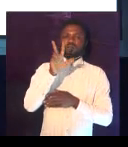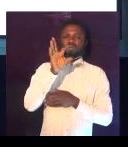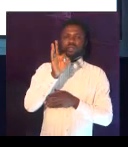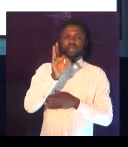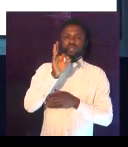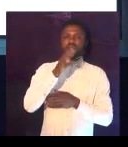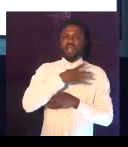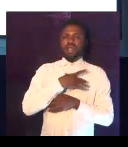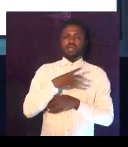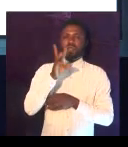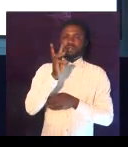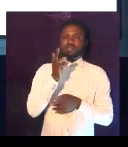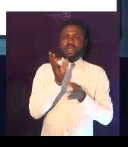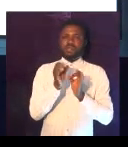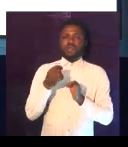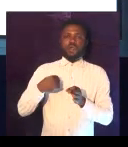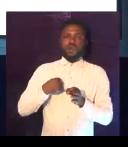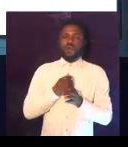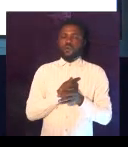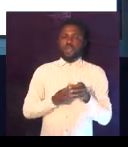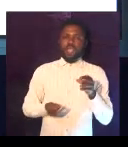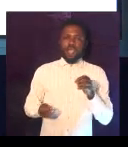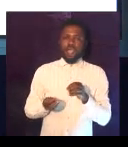9, and X. If we had these